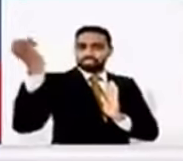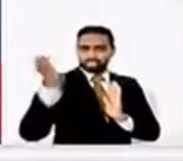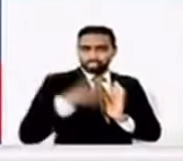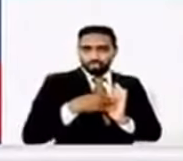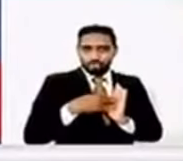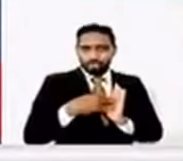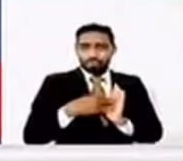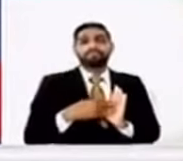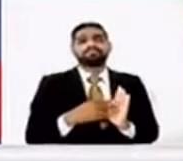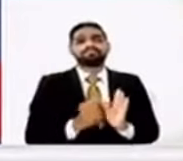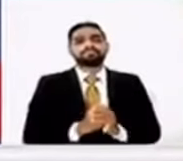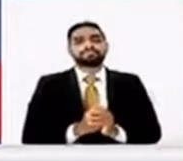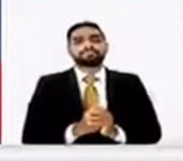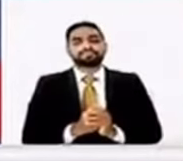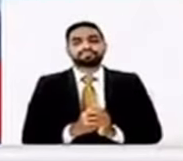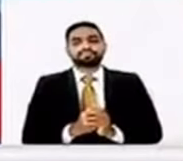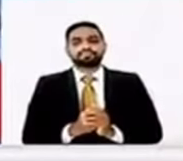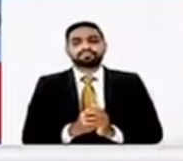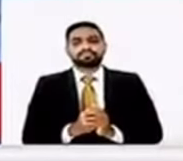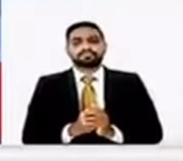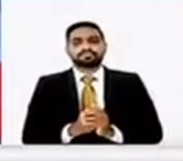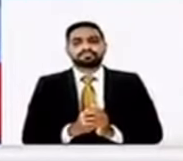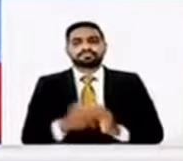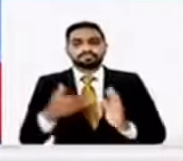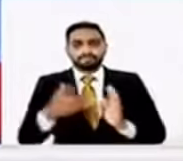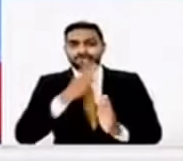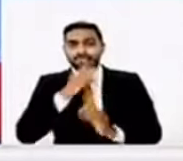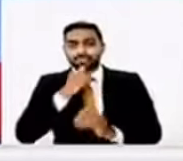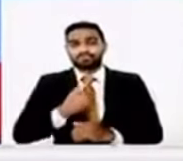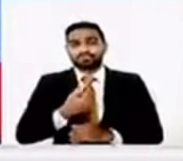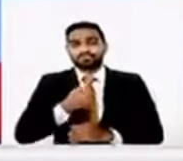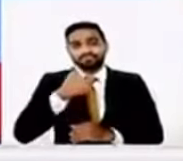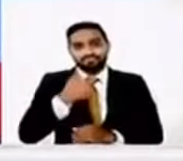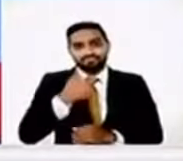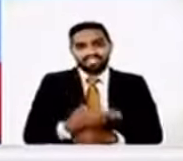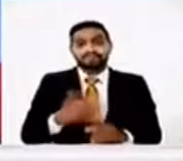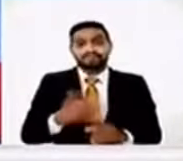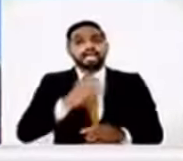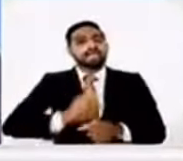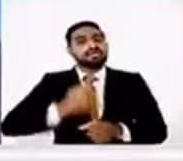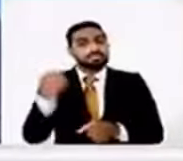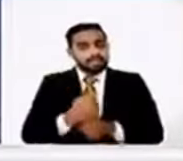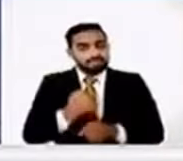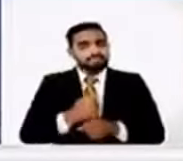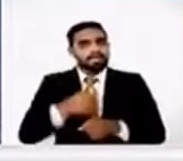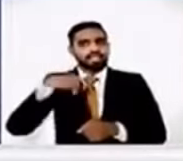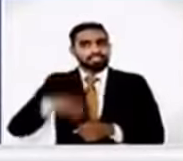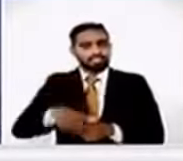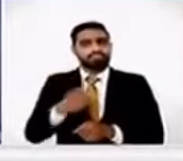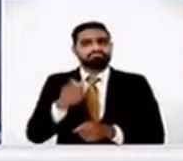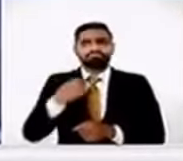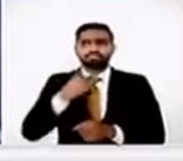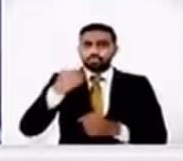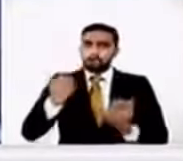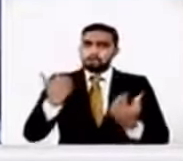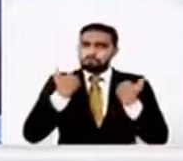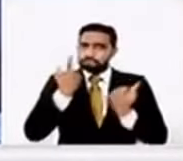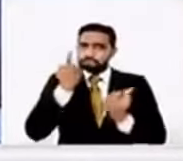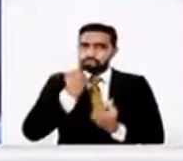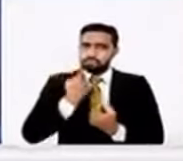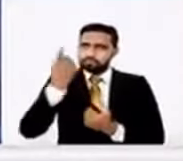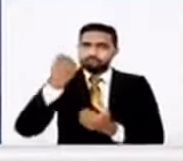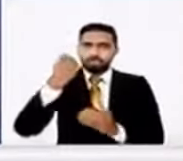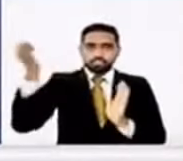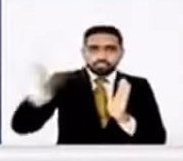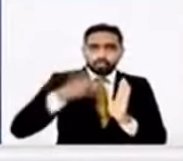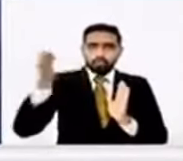it's quite interesting, and that the government has, you know, agreed to the fact that the